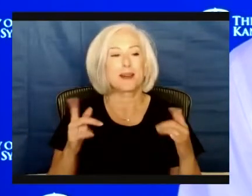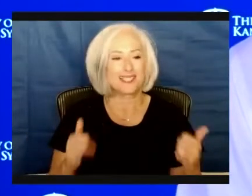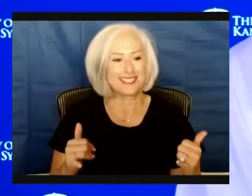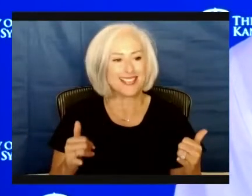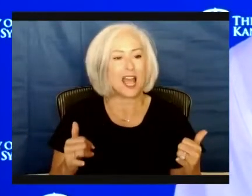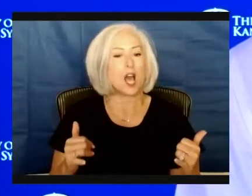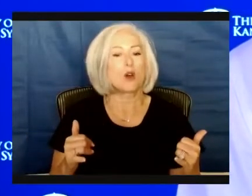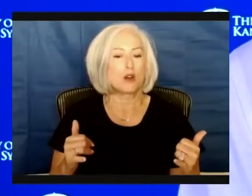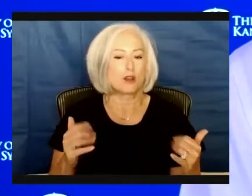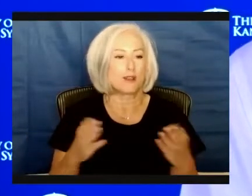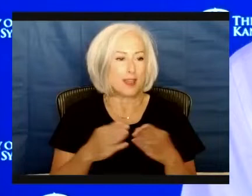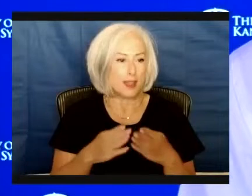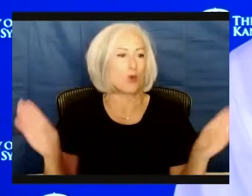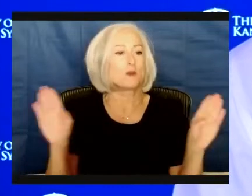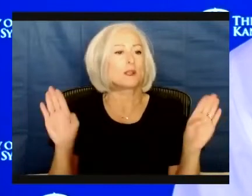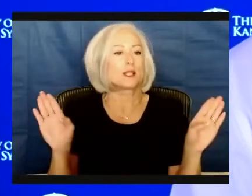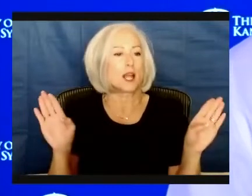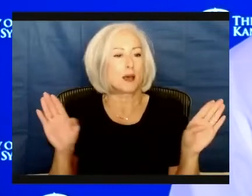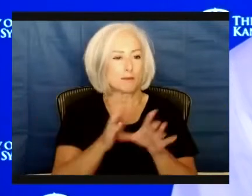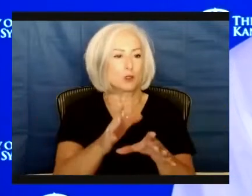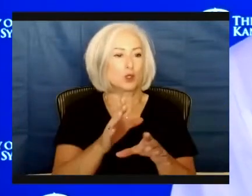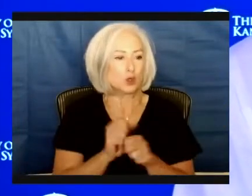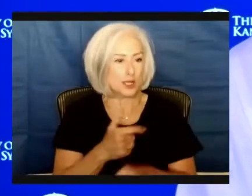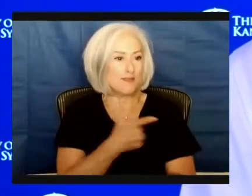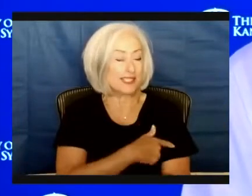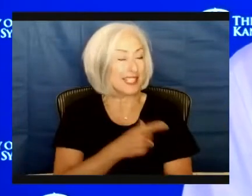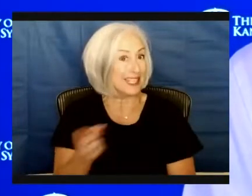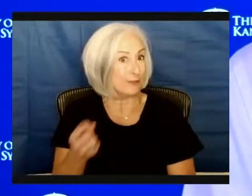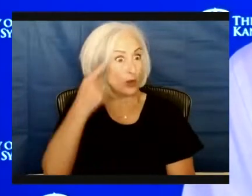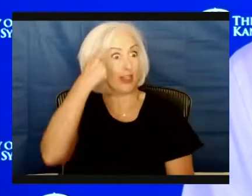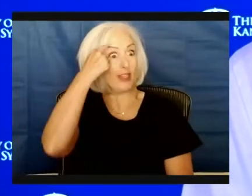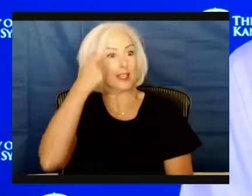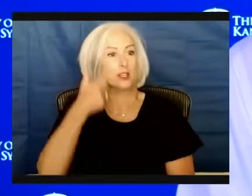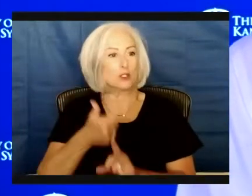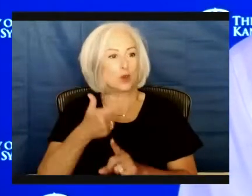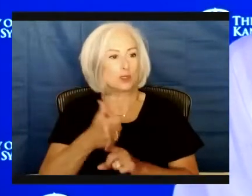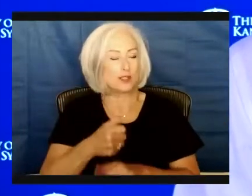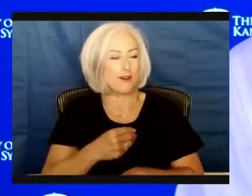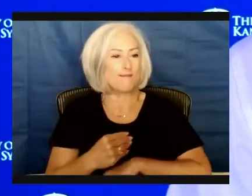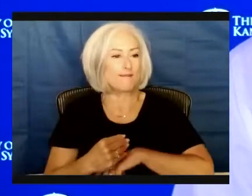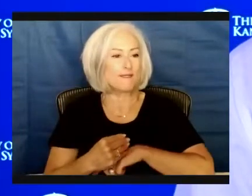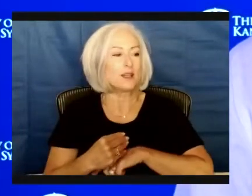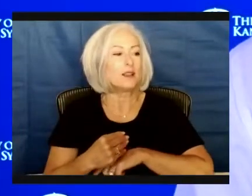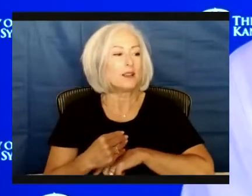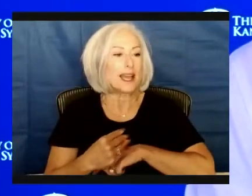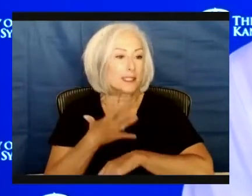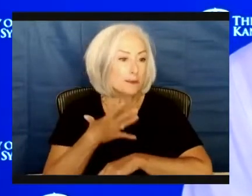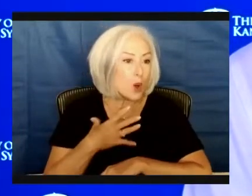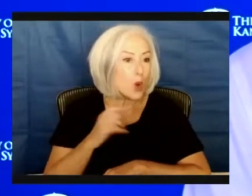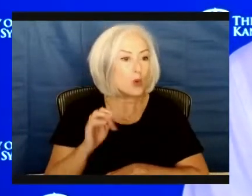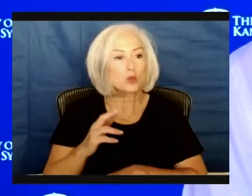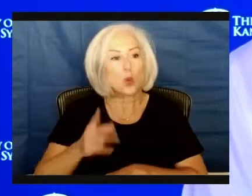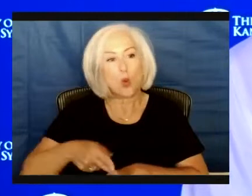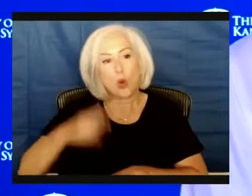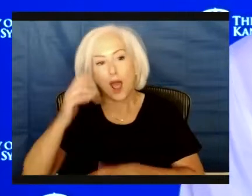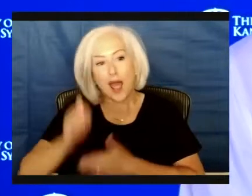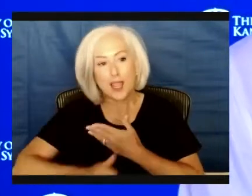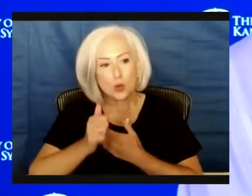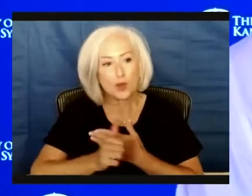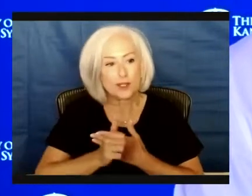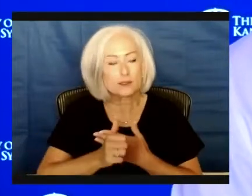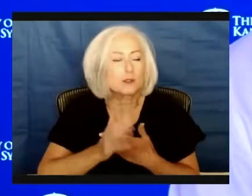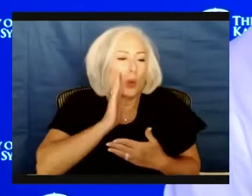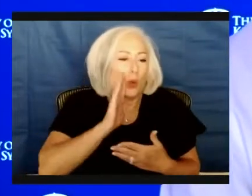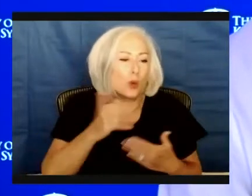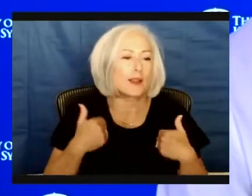vaccine by saying if you think you have been exposed or if you are in high risk. So there will be some rolling out of more vaccine doses. I think